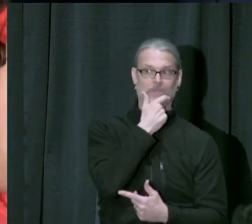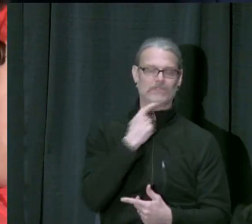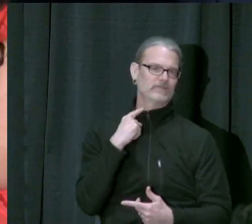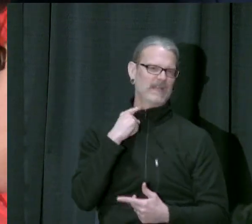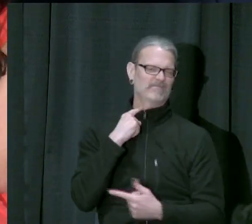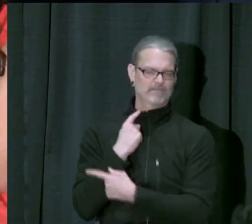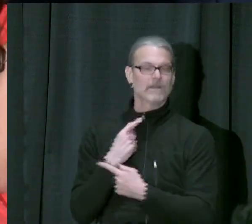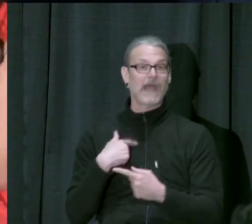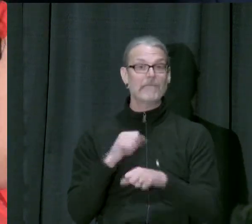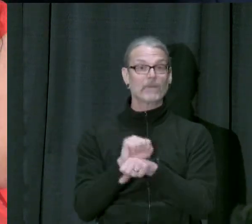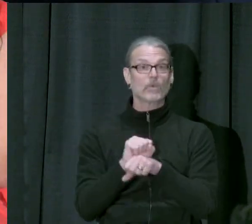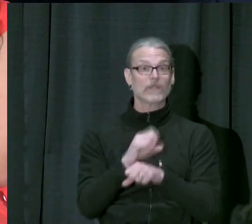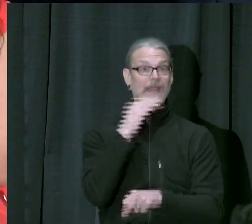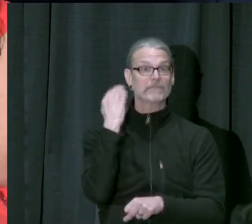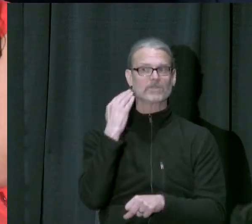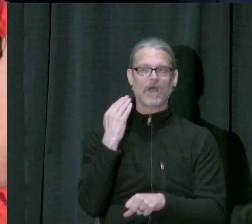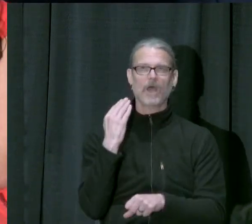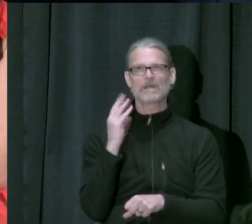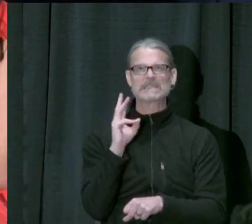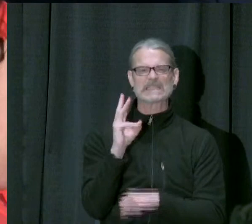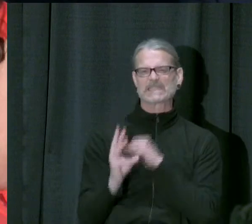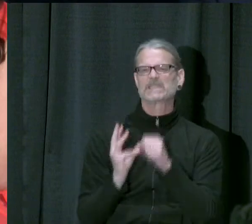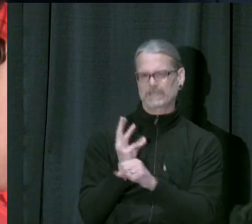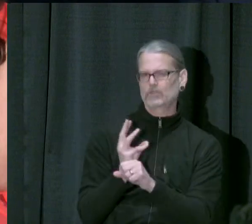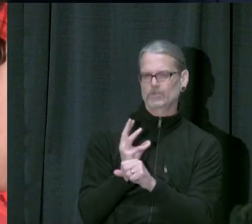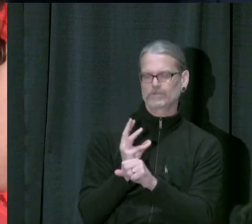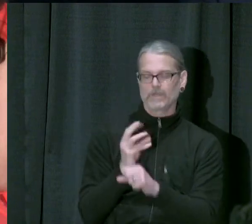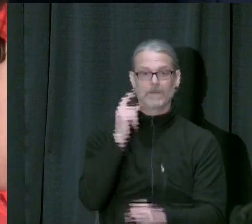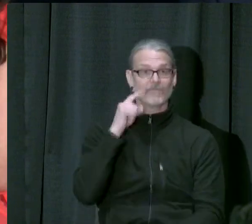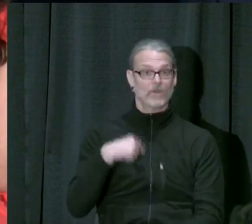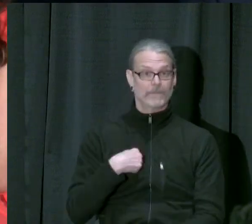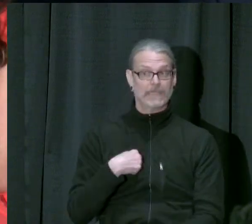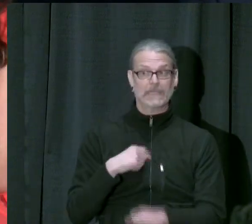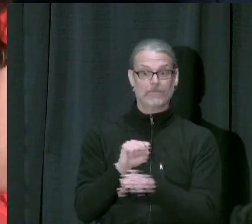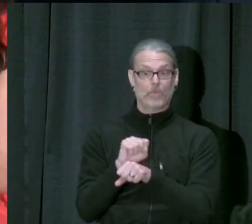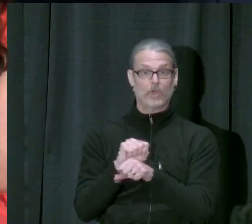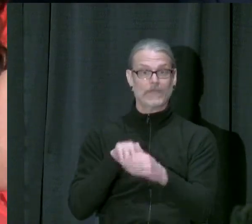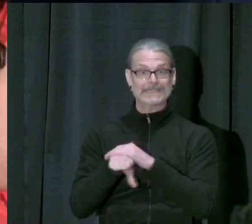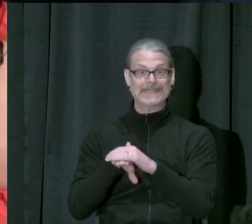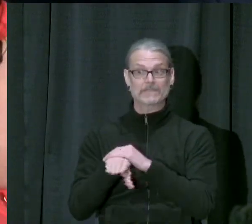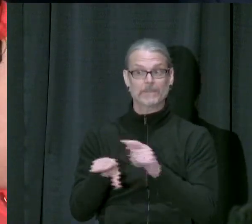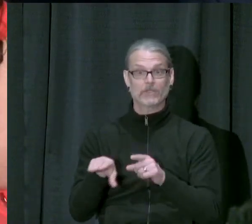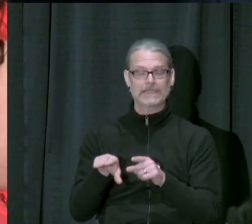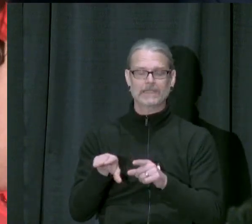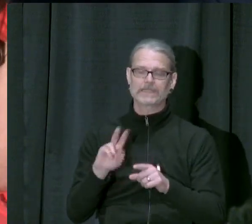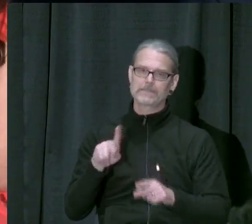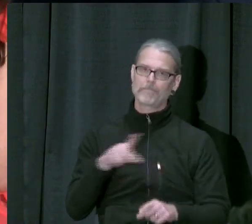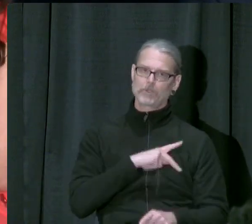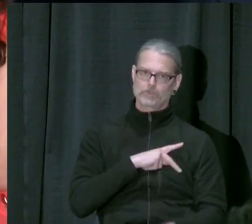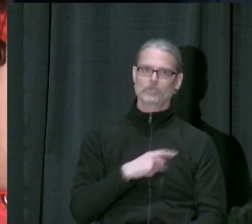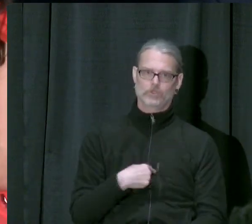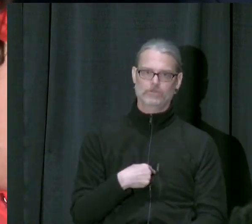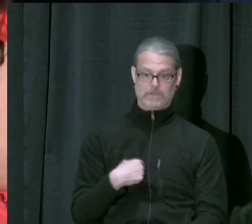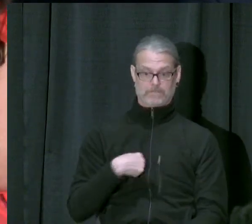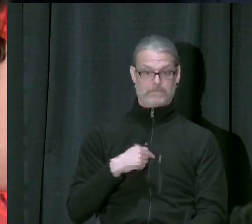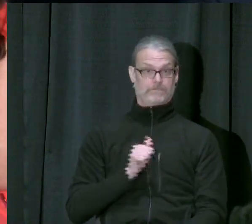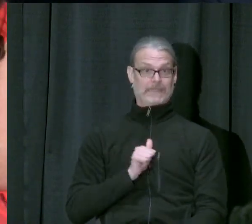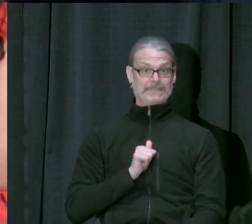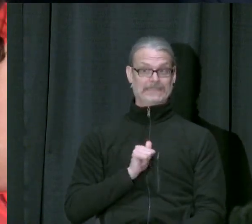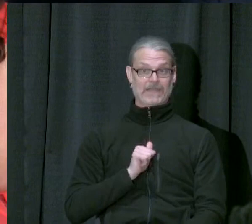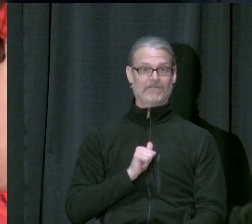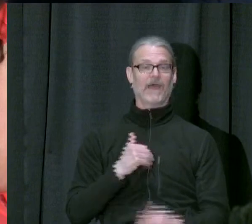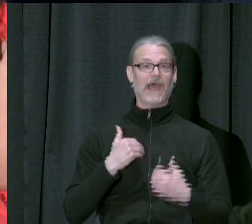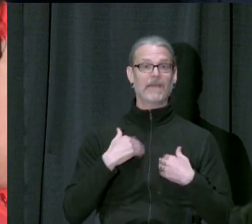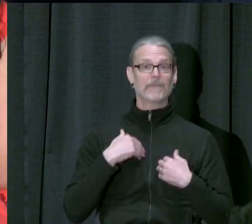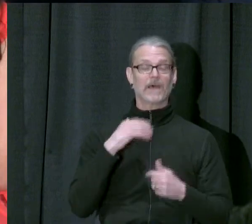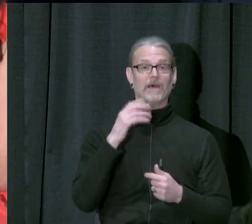Amazon for just over 6 years. And for me, the work in accessibility is deeply personal. I myself am a proud sunflower,